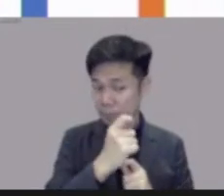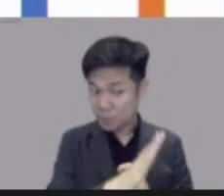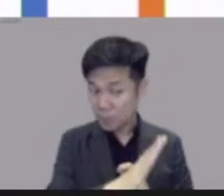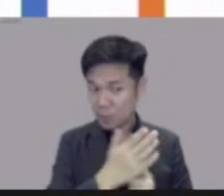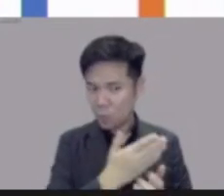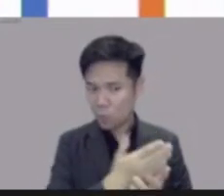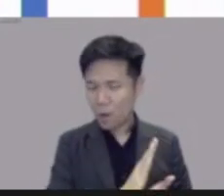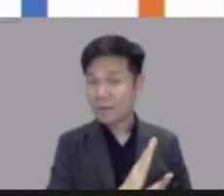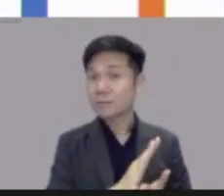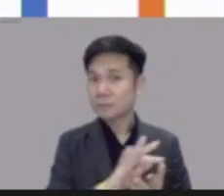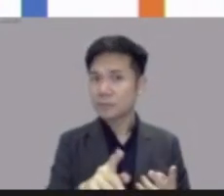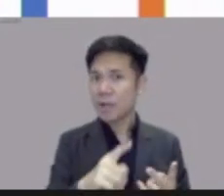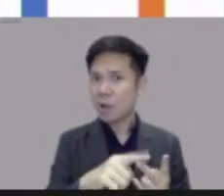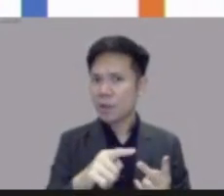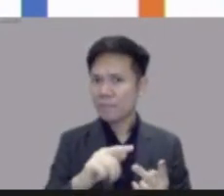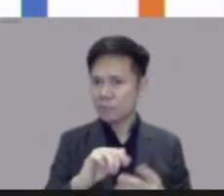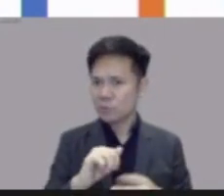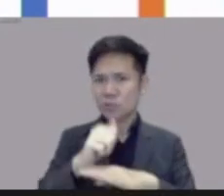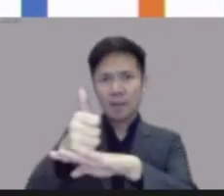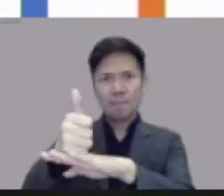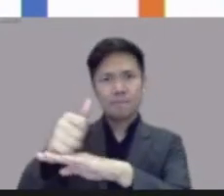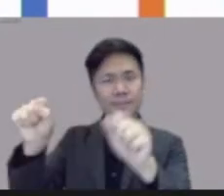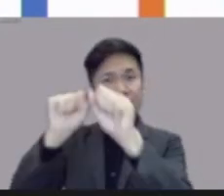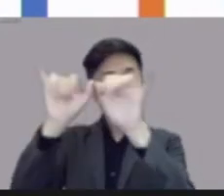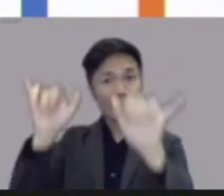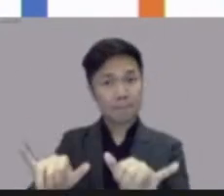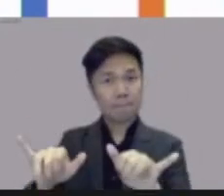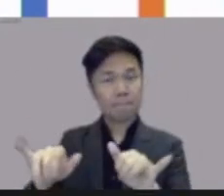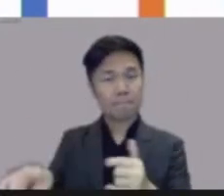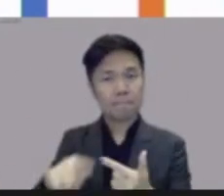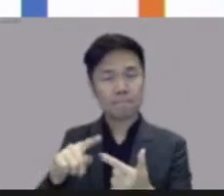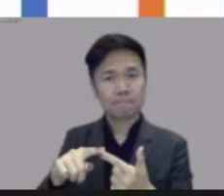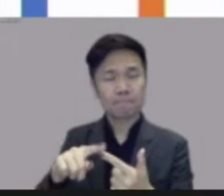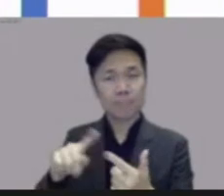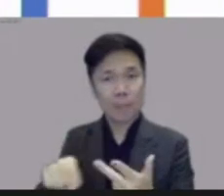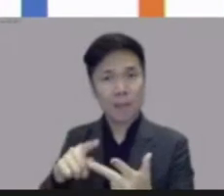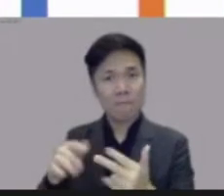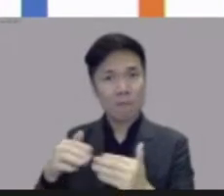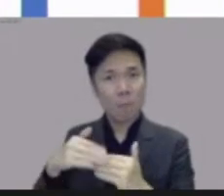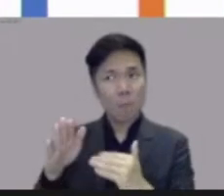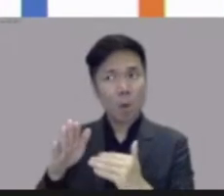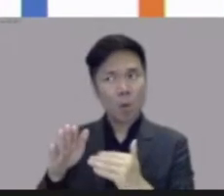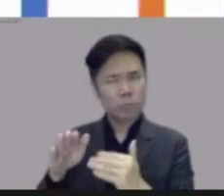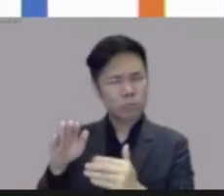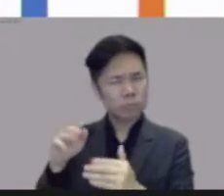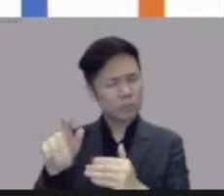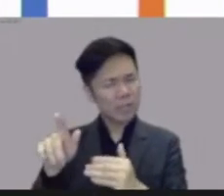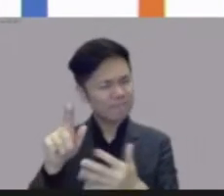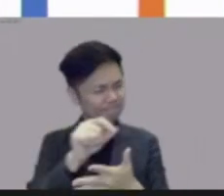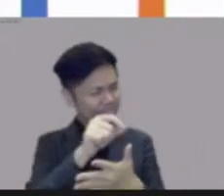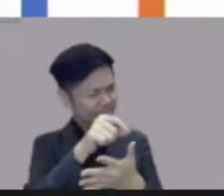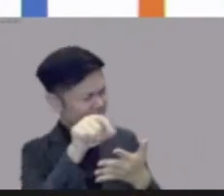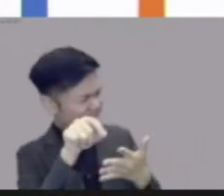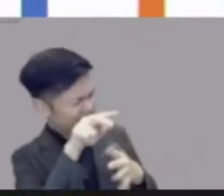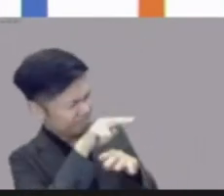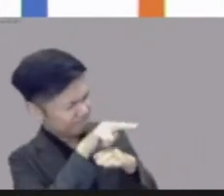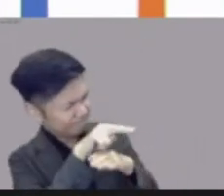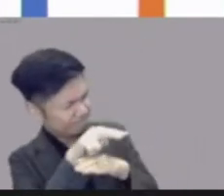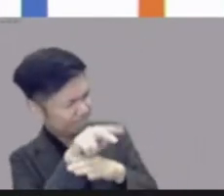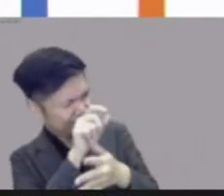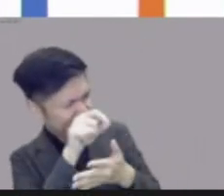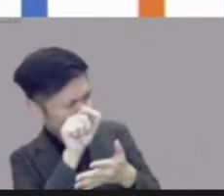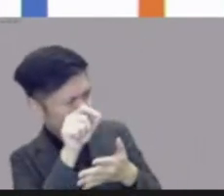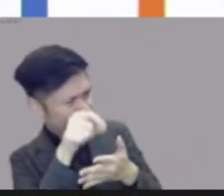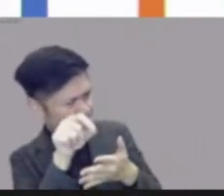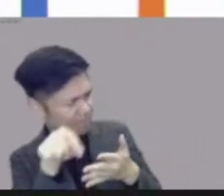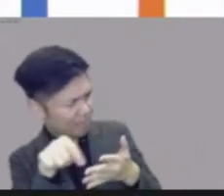assistance mechanisms by implementing the right to information measures to increase public participation and by focusing